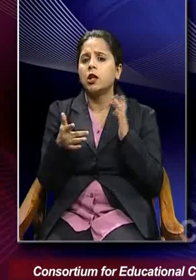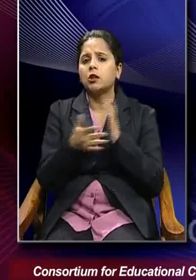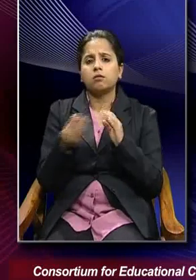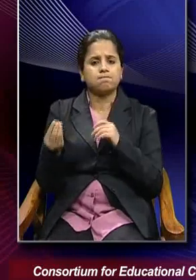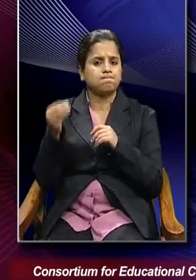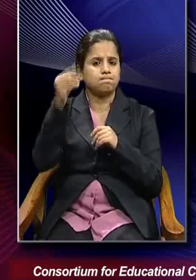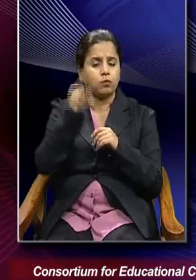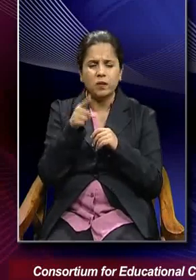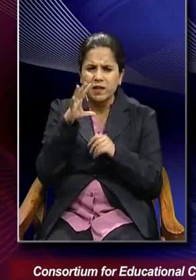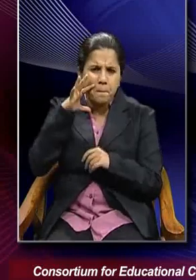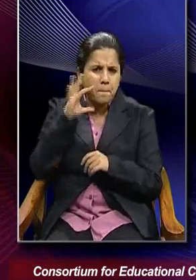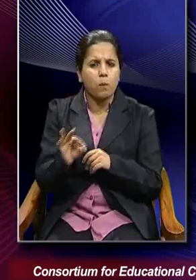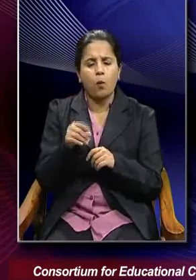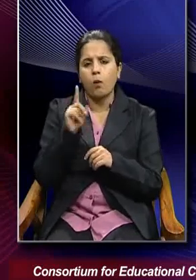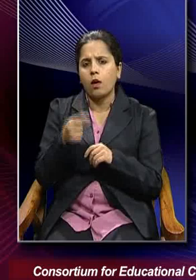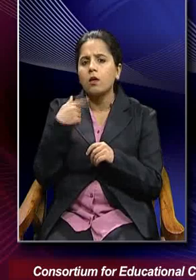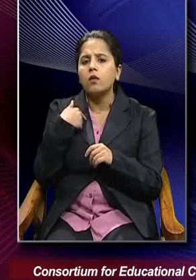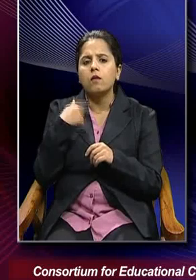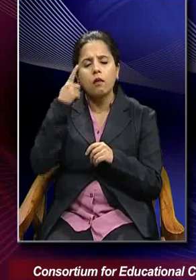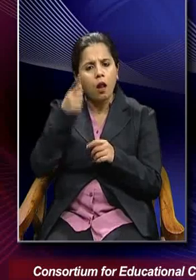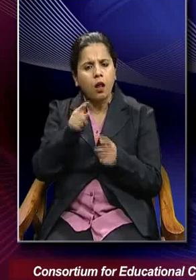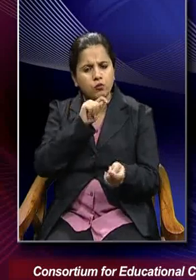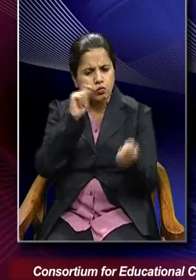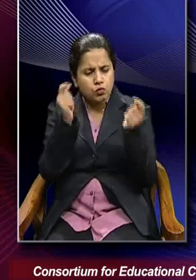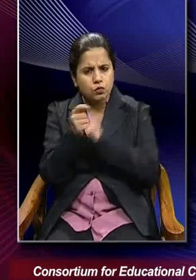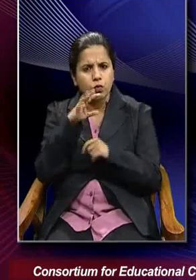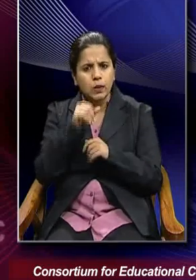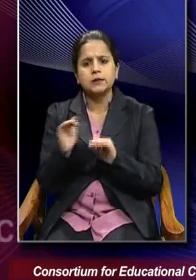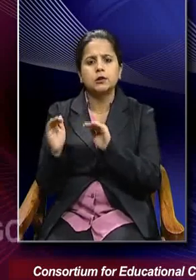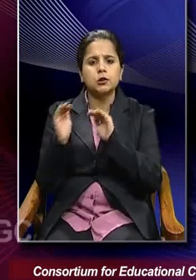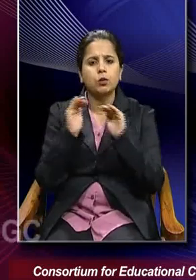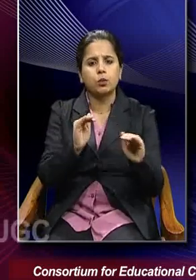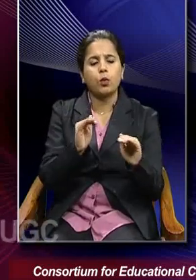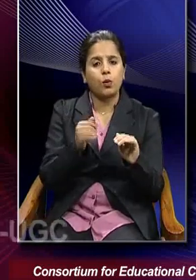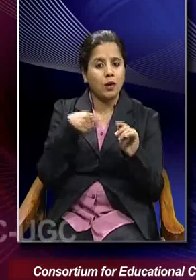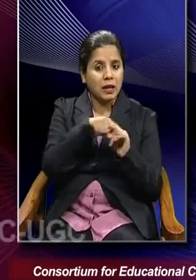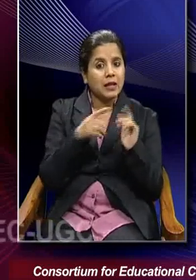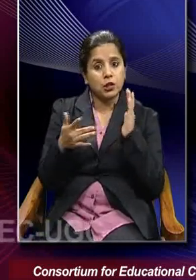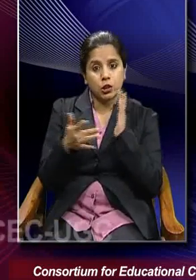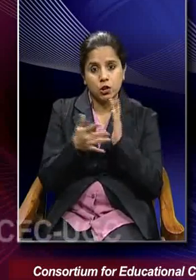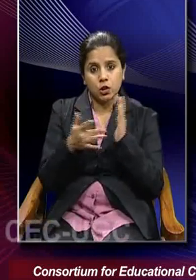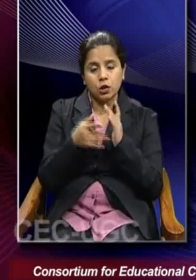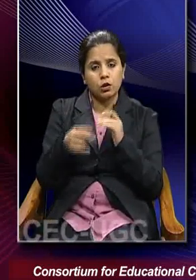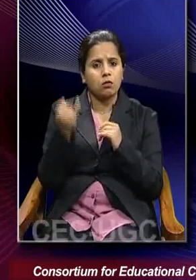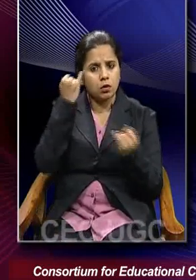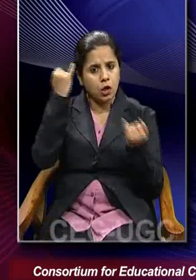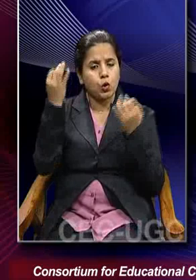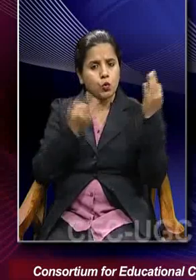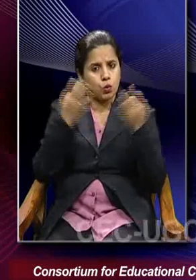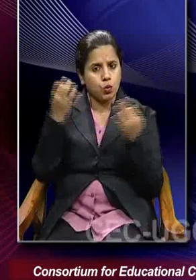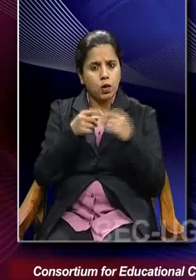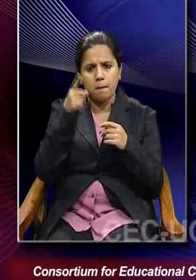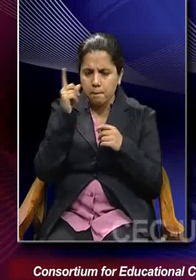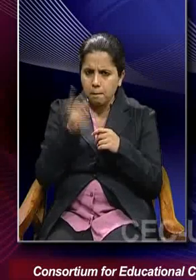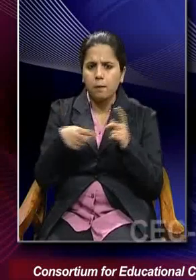very essential to amplify support that these technological innovations